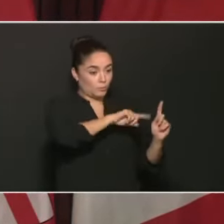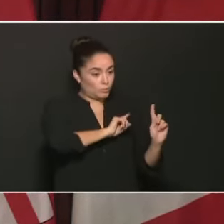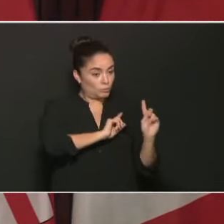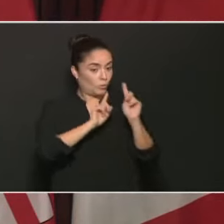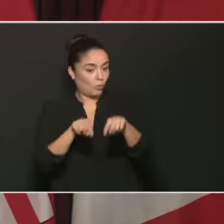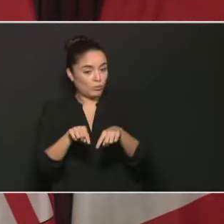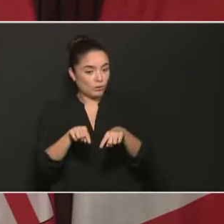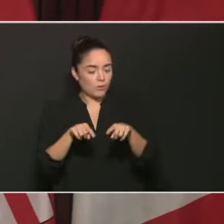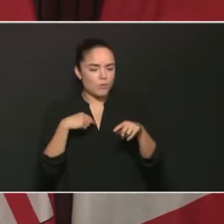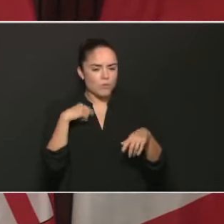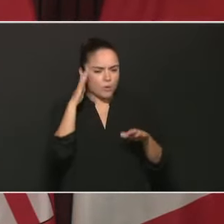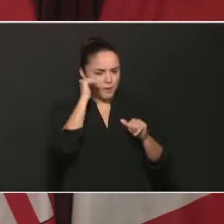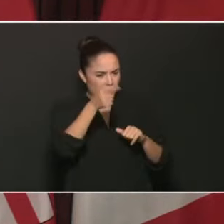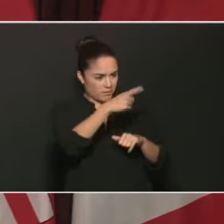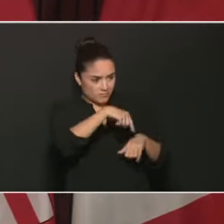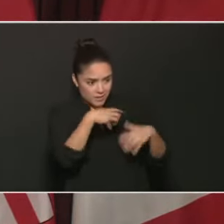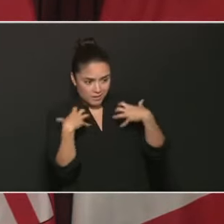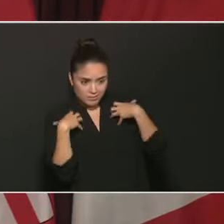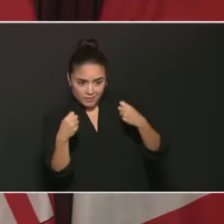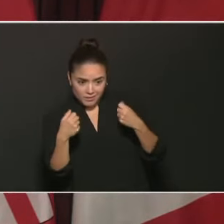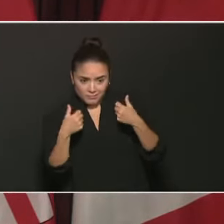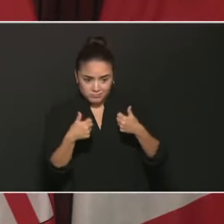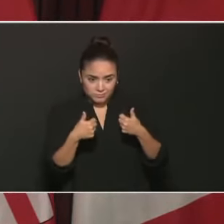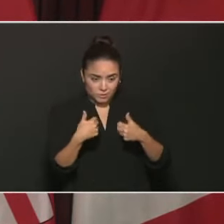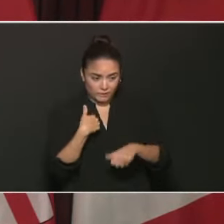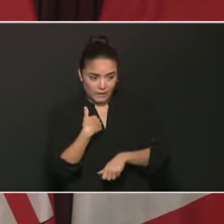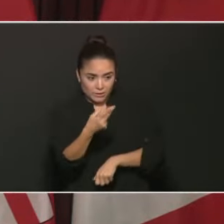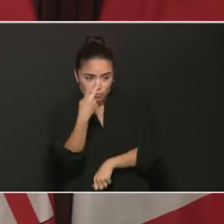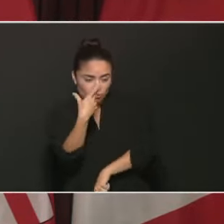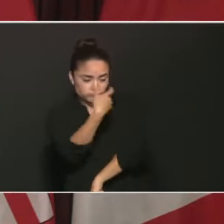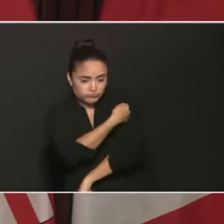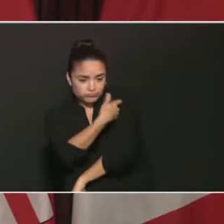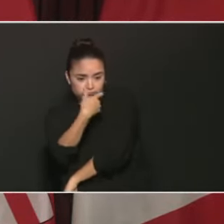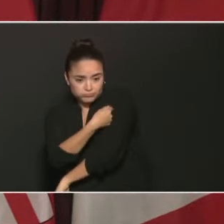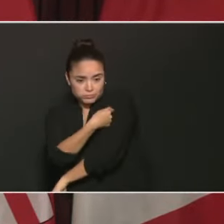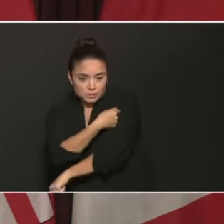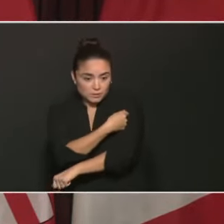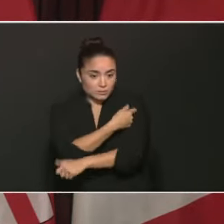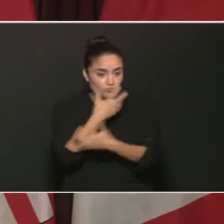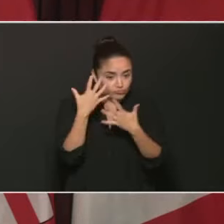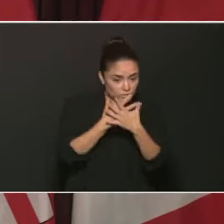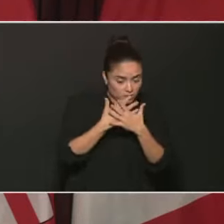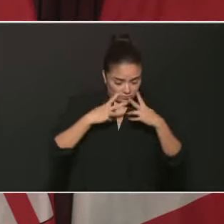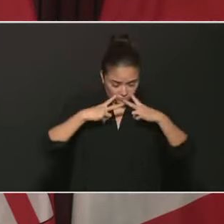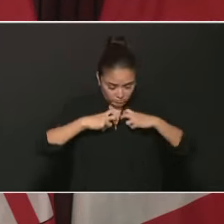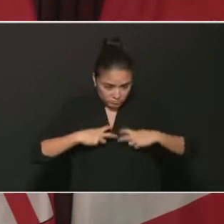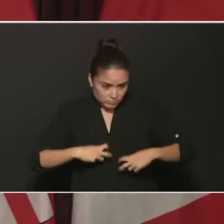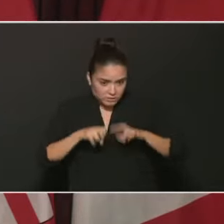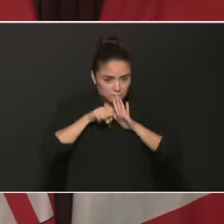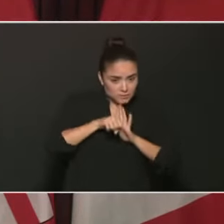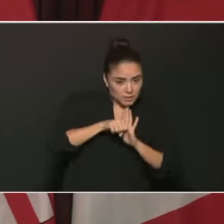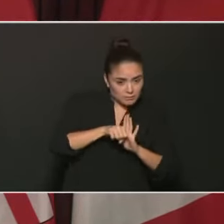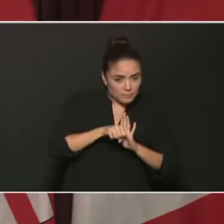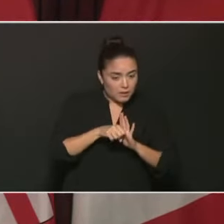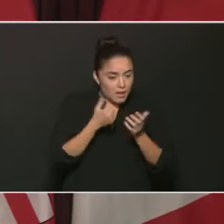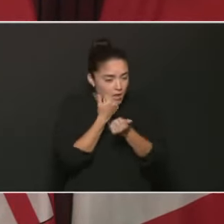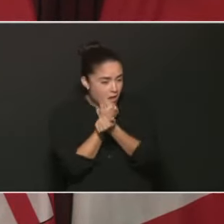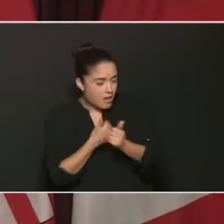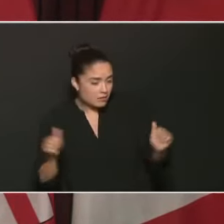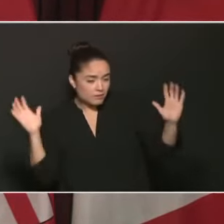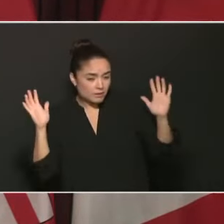2-dose immunized. They're screening before they go. If you have any risk to your health, I would not advise